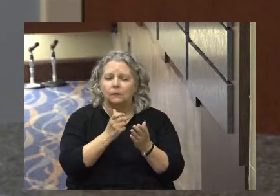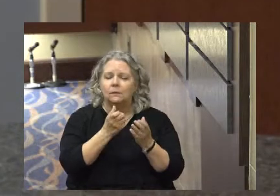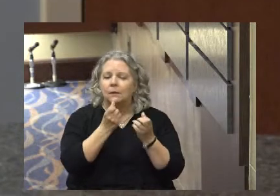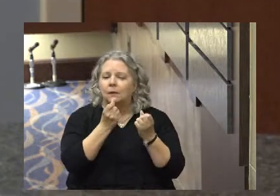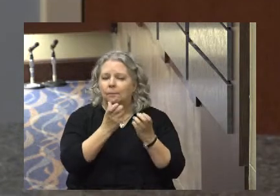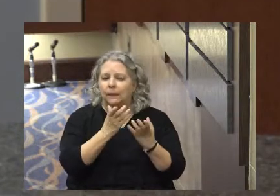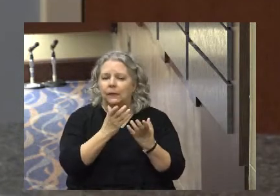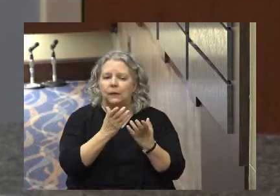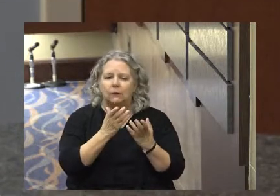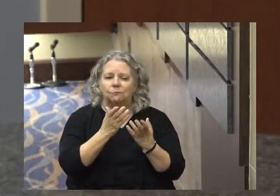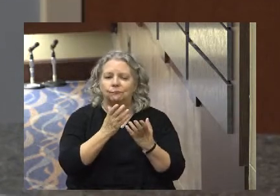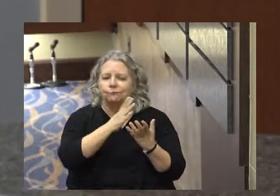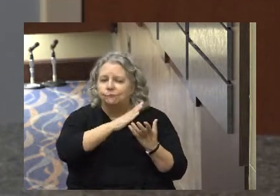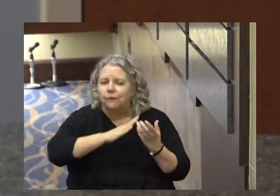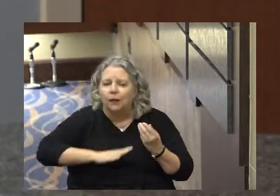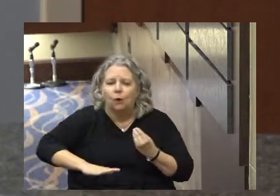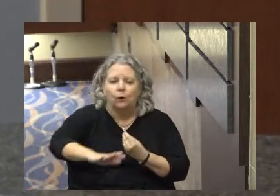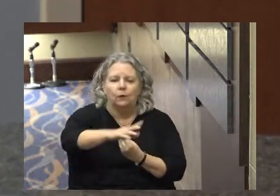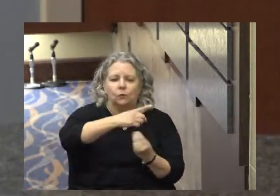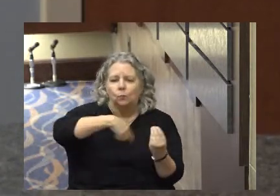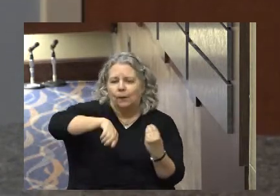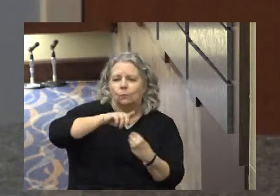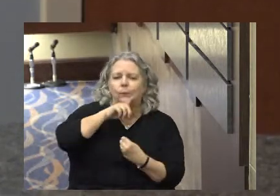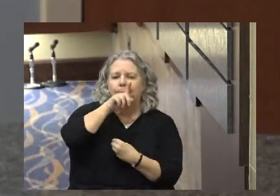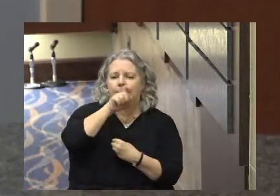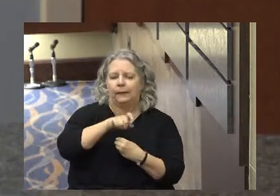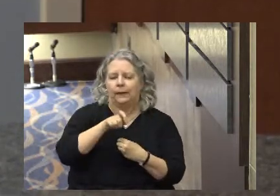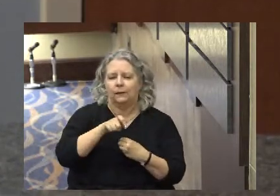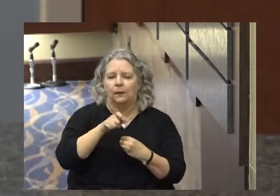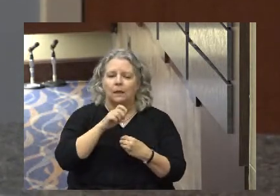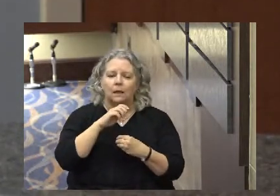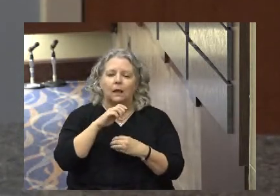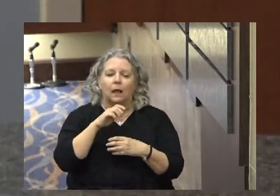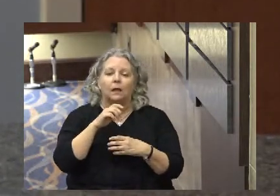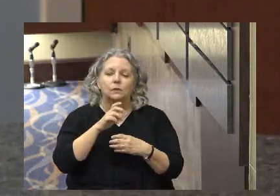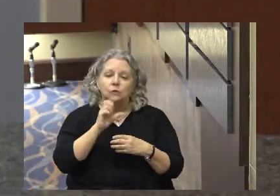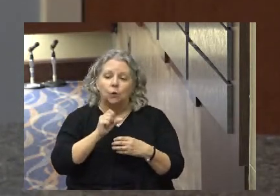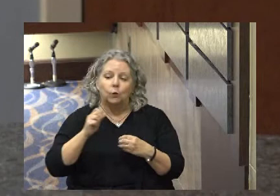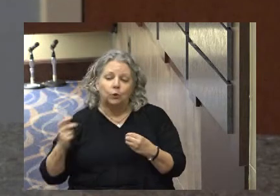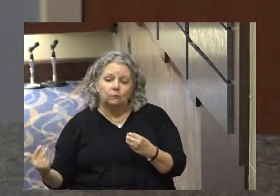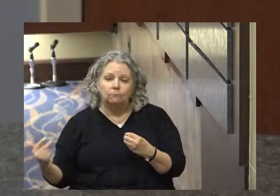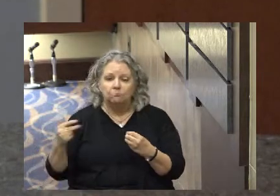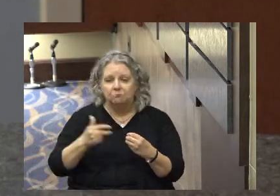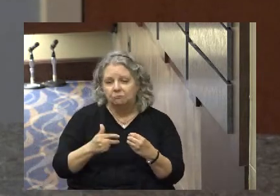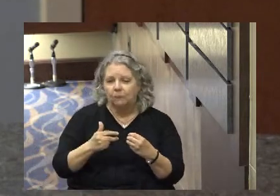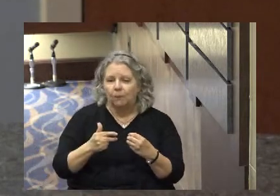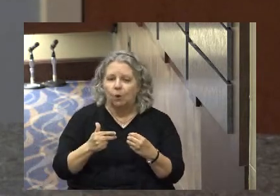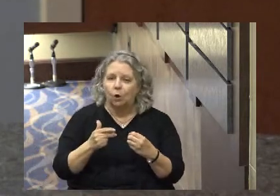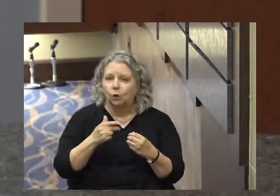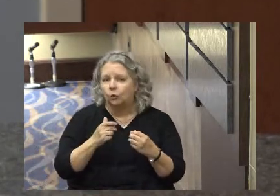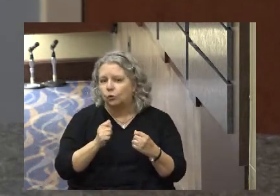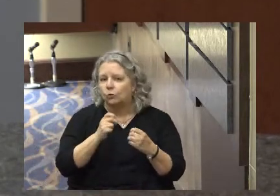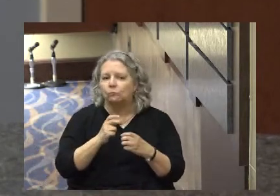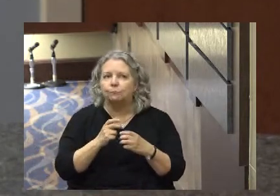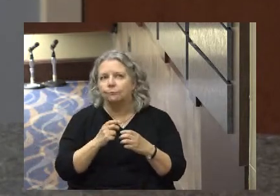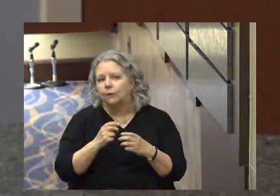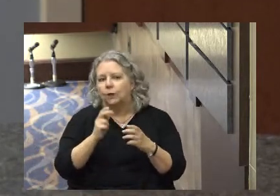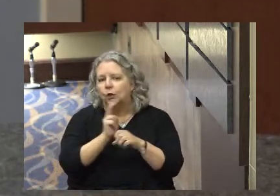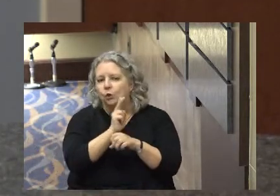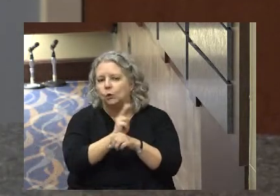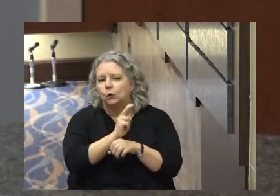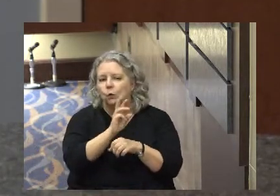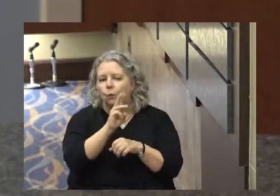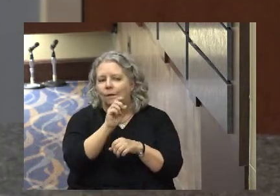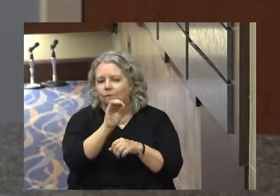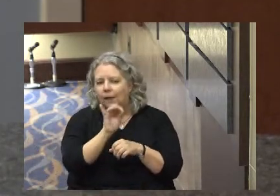that it's not just in the parking lot, that it could, spread a little further in the neighborhood, will be even a greater addition